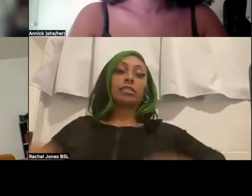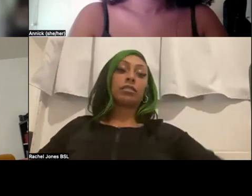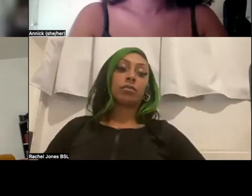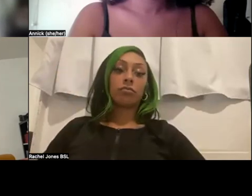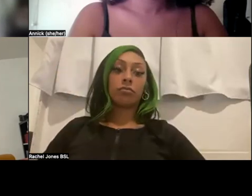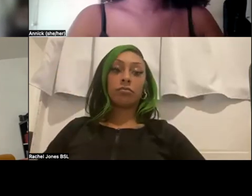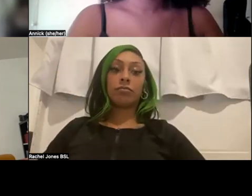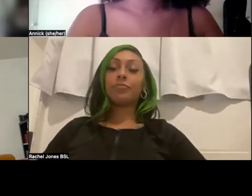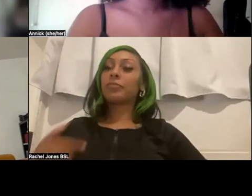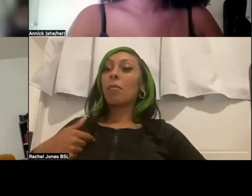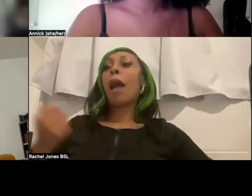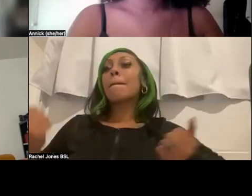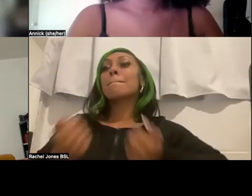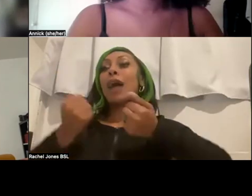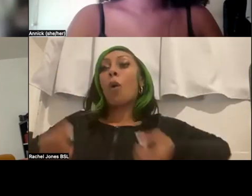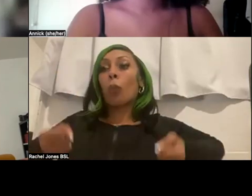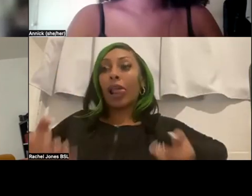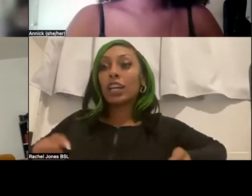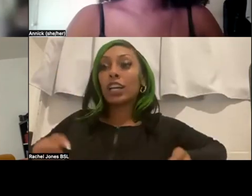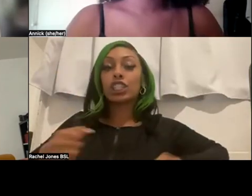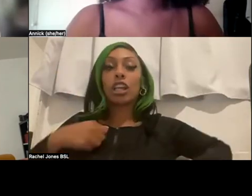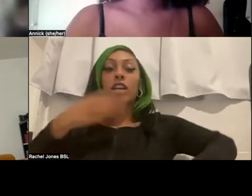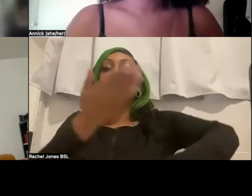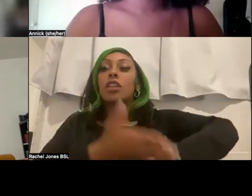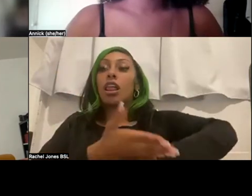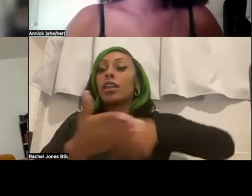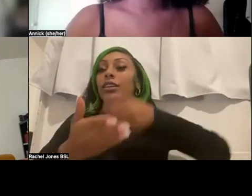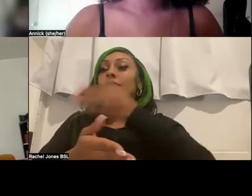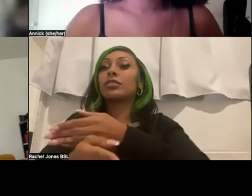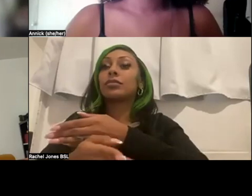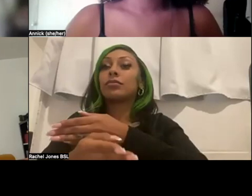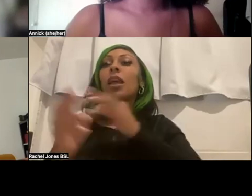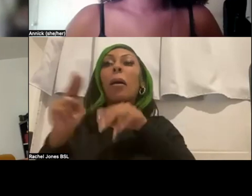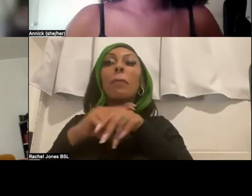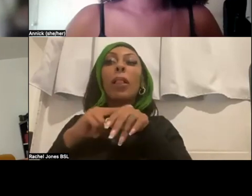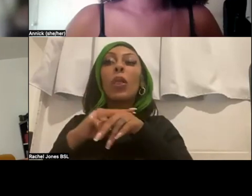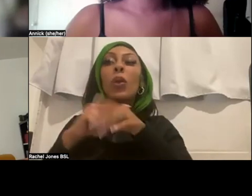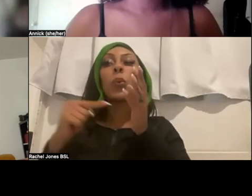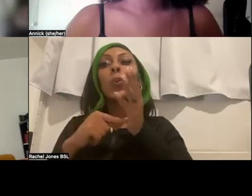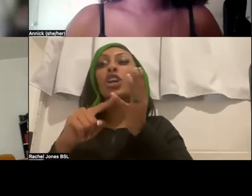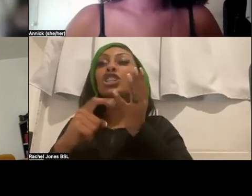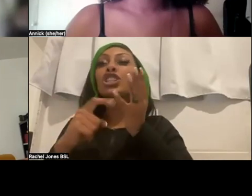powered wheelchair and wearing a long-sleeved turquoise top, but not much of that is in the frame